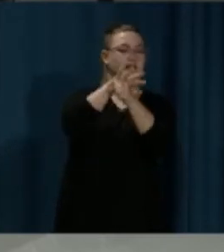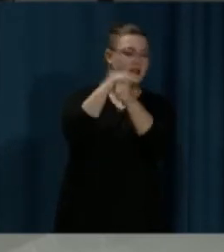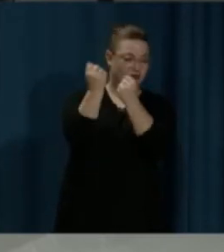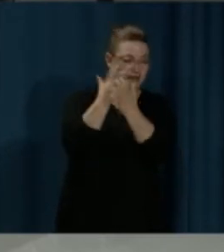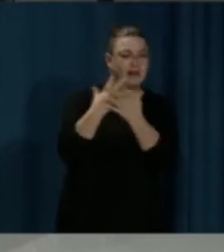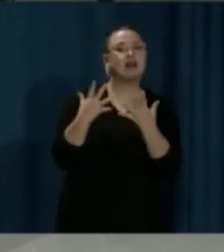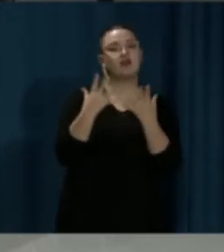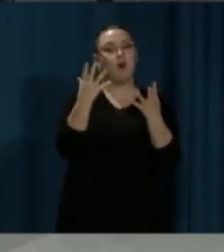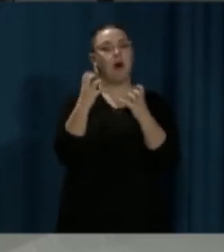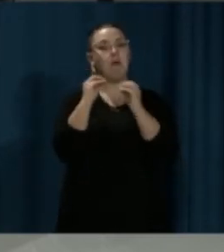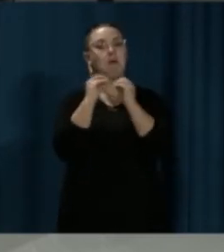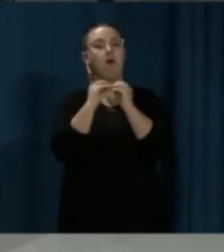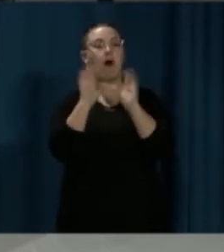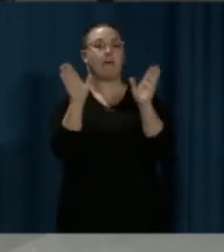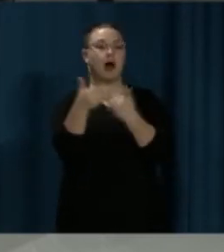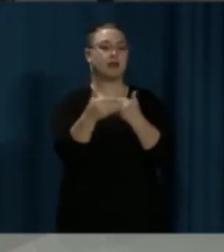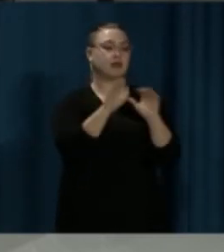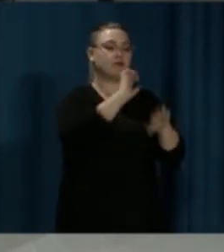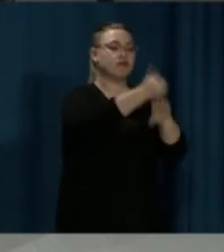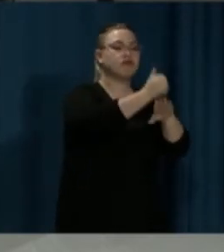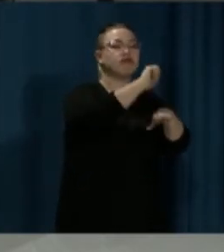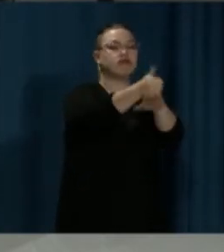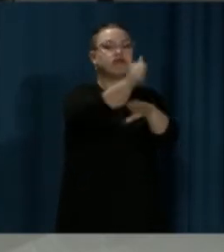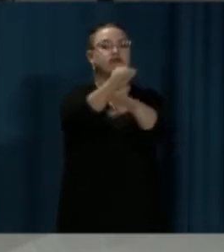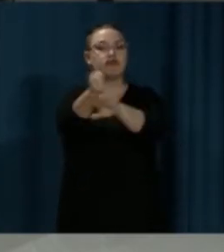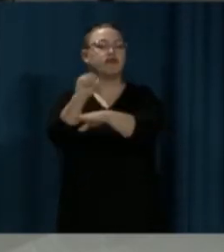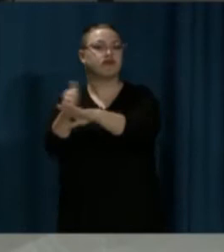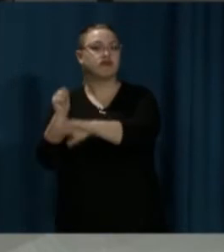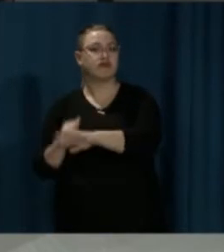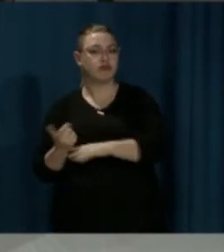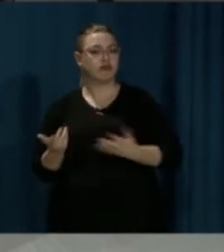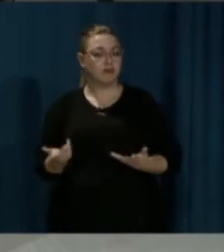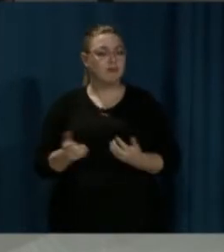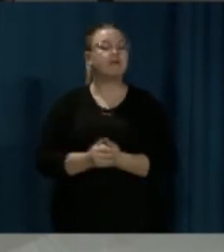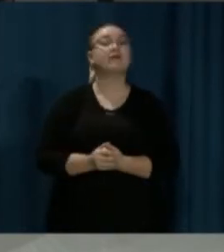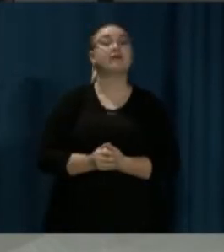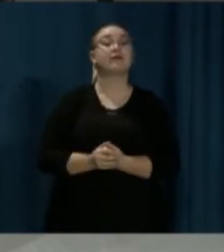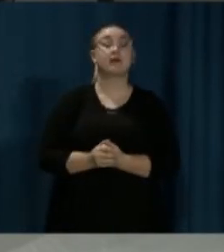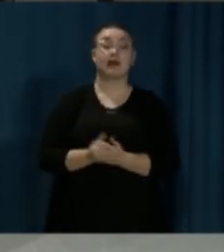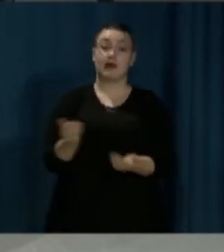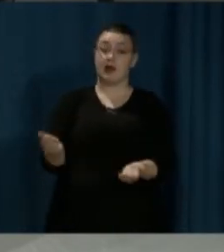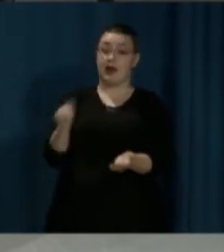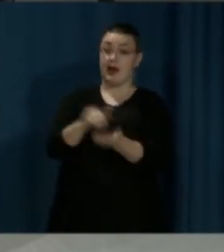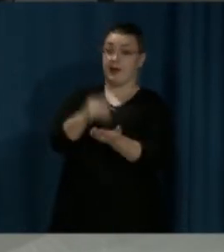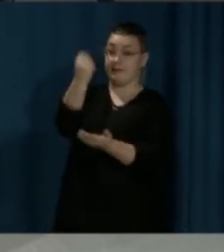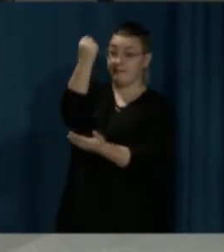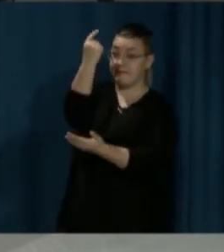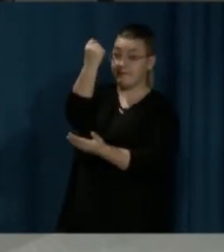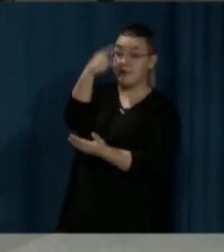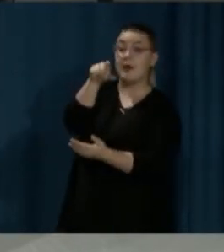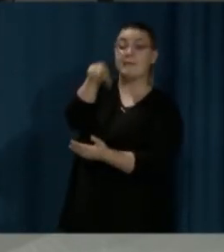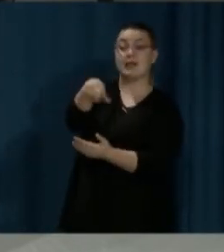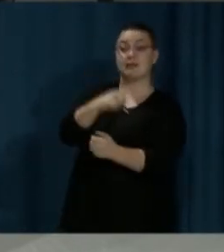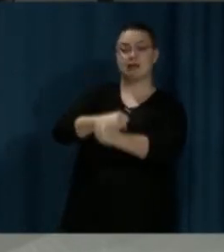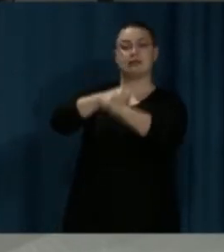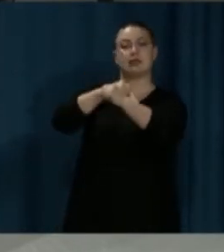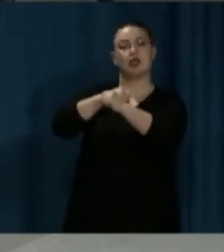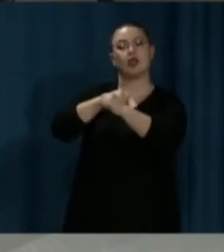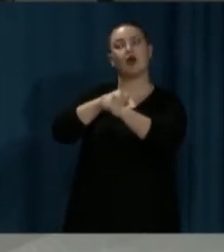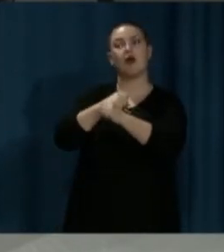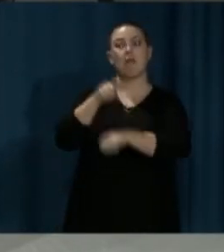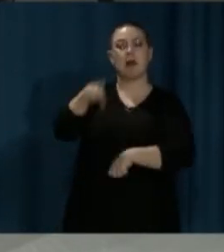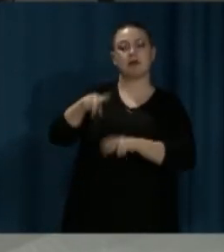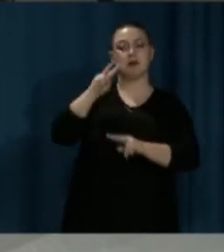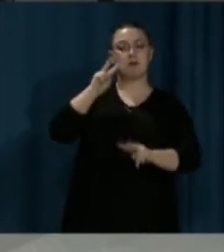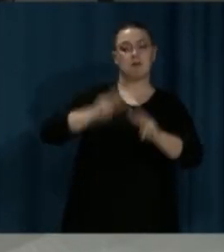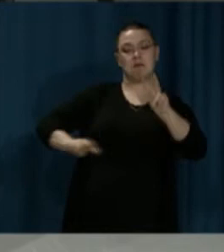ballot box. Right. And again, these ballot boxes would have to be secure and they would have to be probably monitored in some way in order